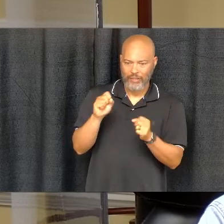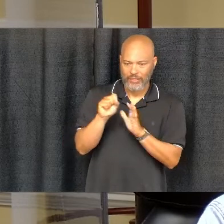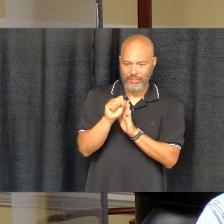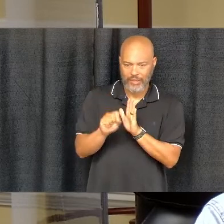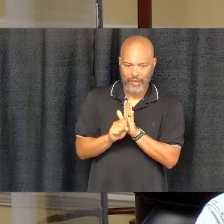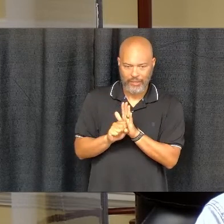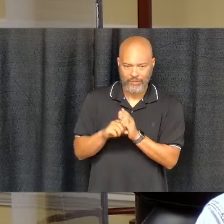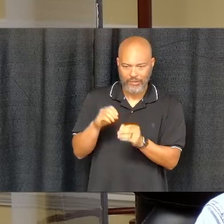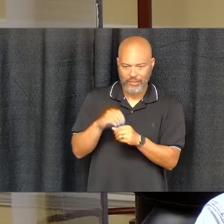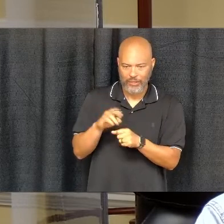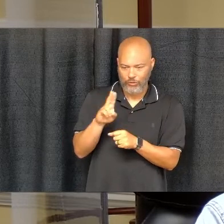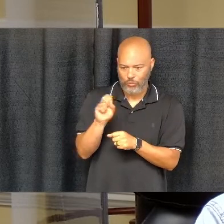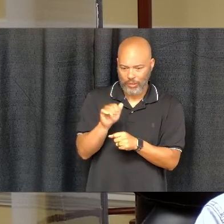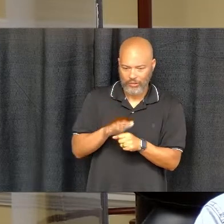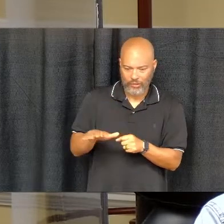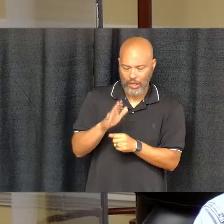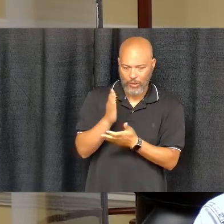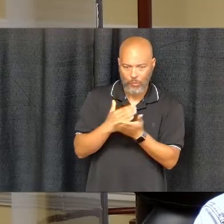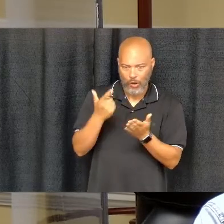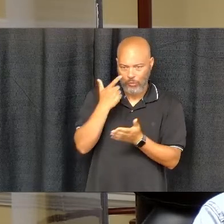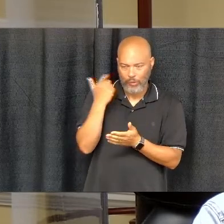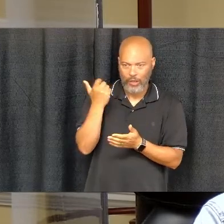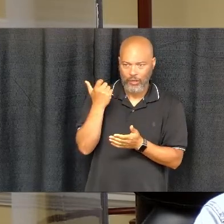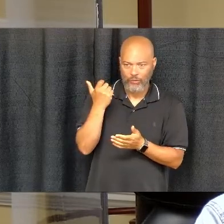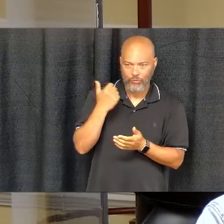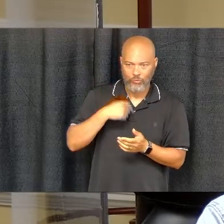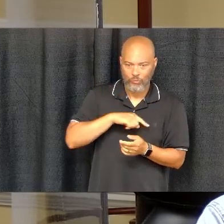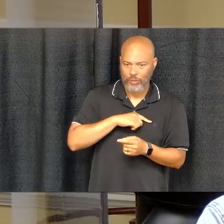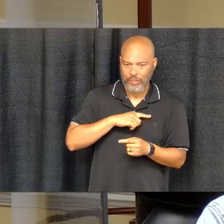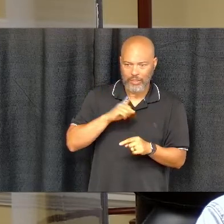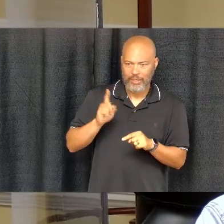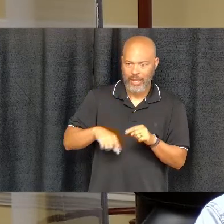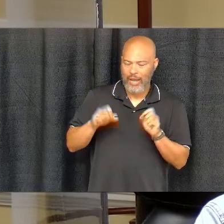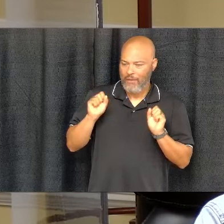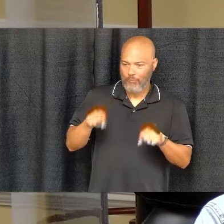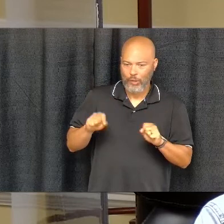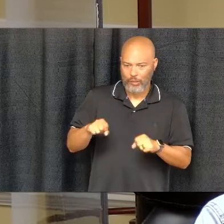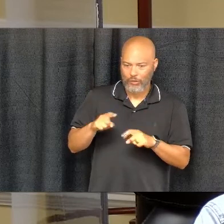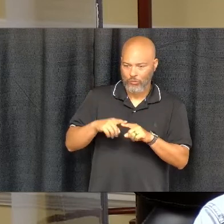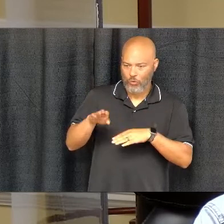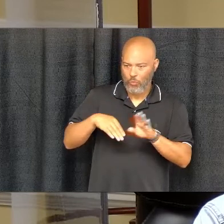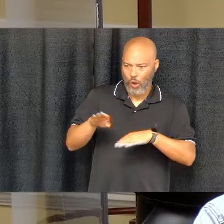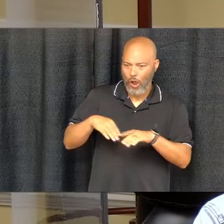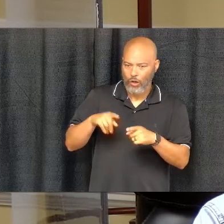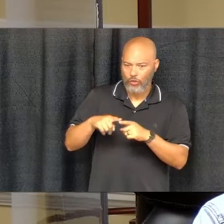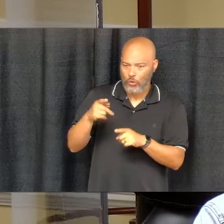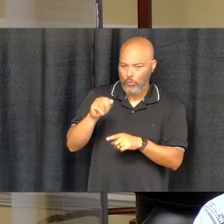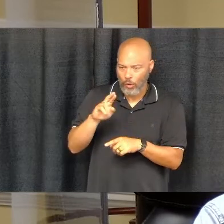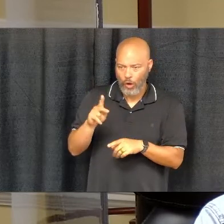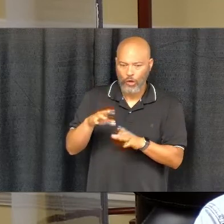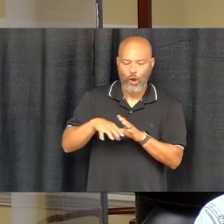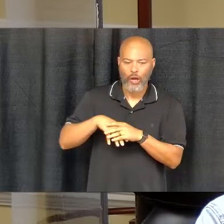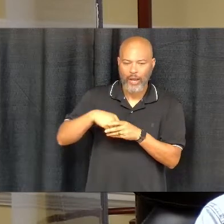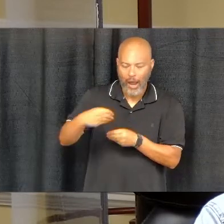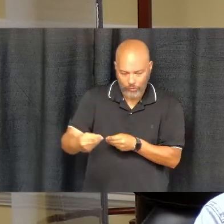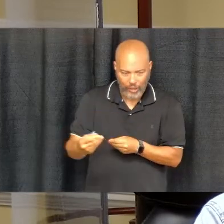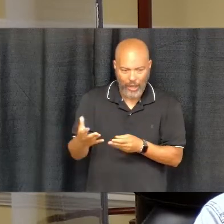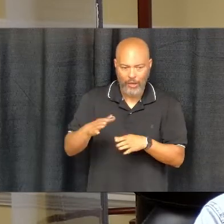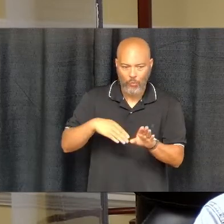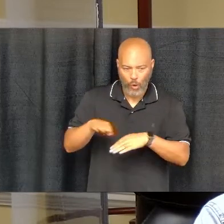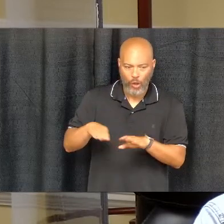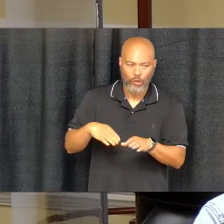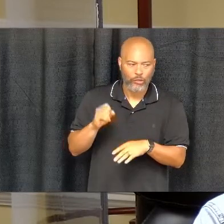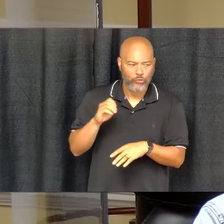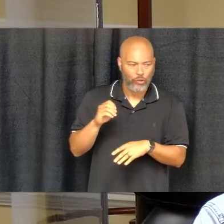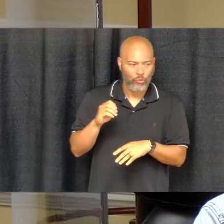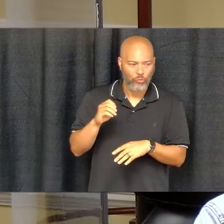the nation, and part of it is because we don't have an ability to walk out our door and walk to a park or get outside. So we